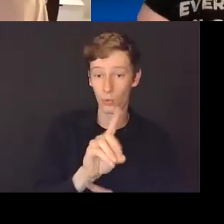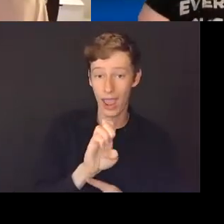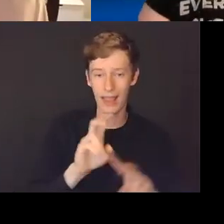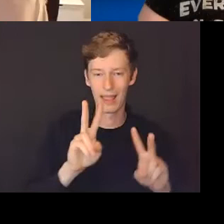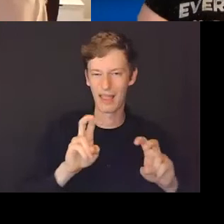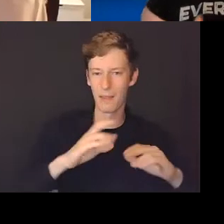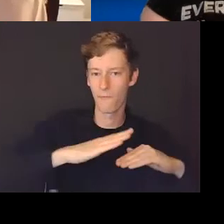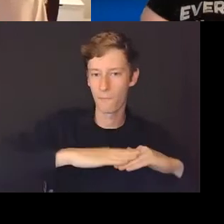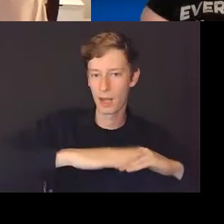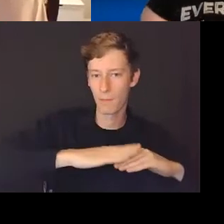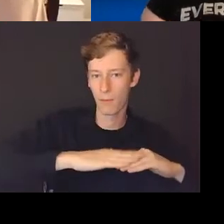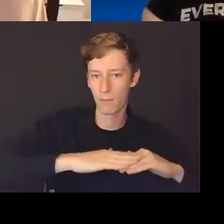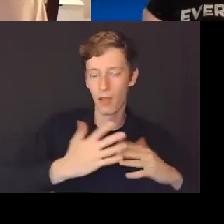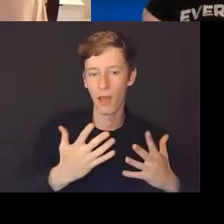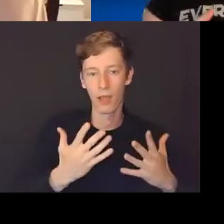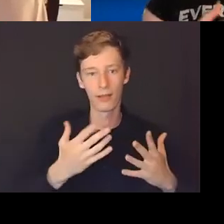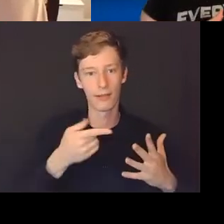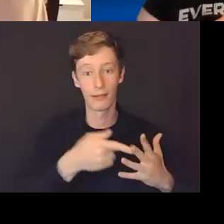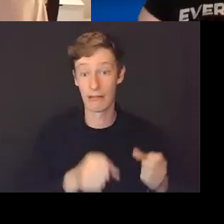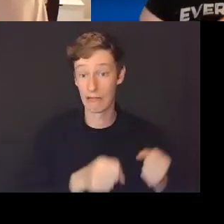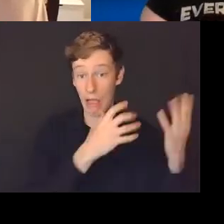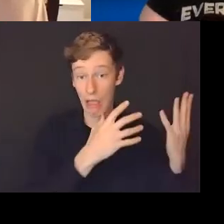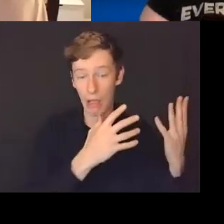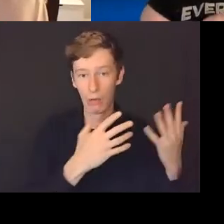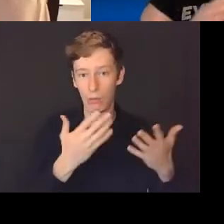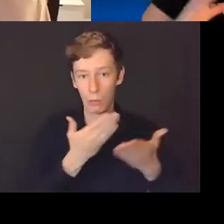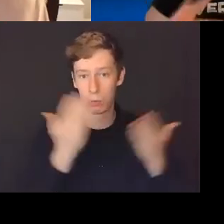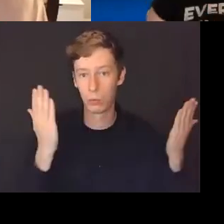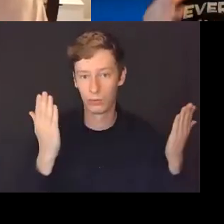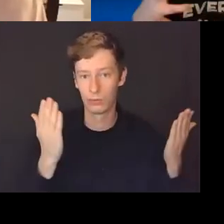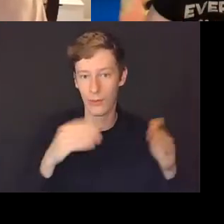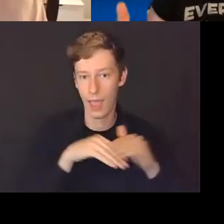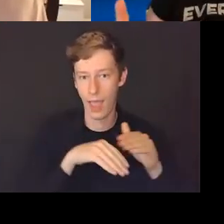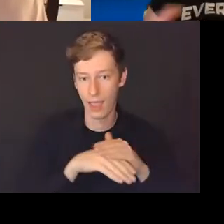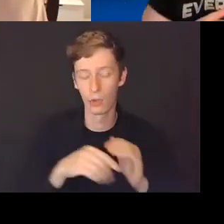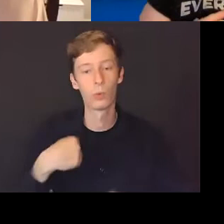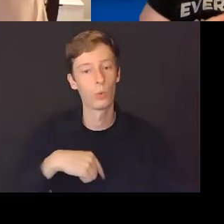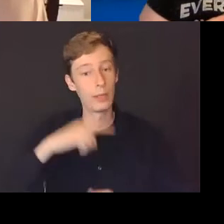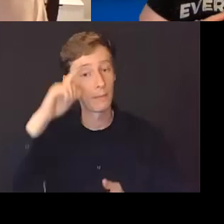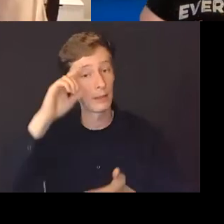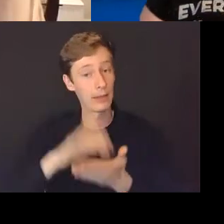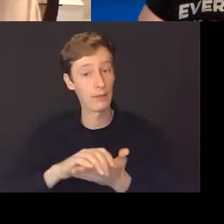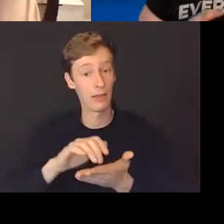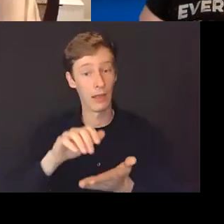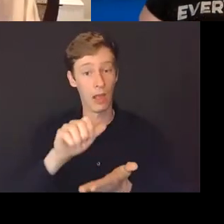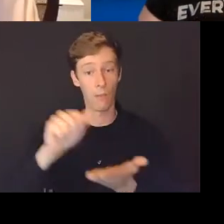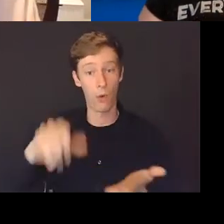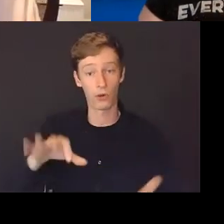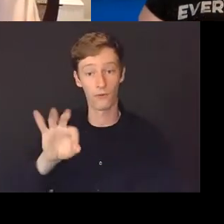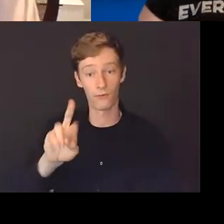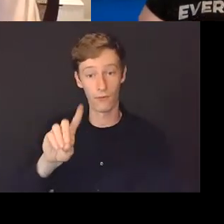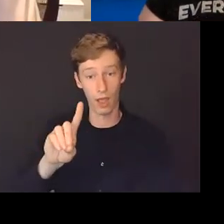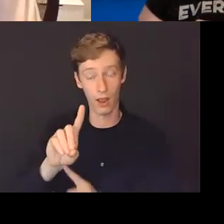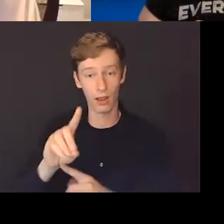anymore. So at Blue Ridge Abortion Fund, we believe that funding abortion is radical care. This is something that equips